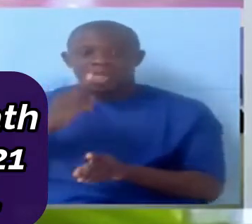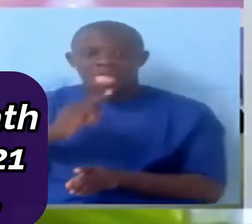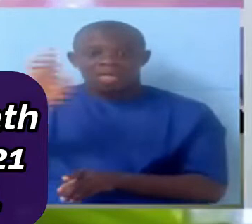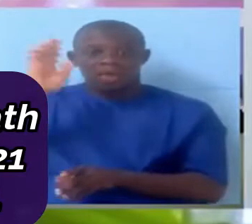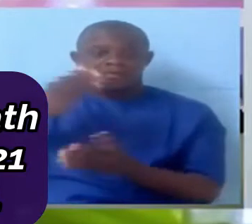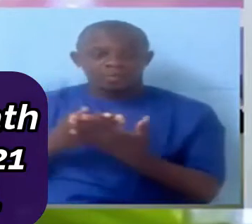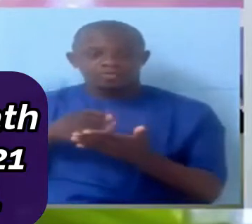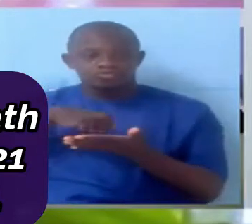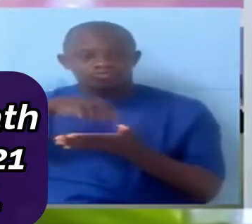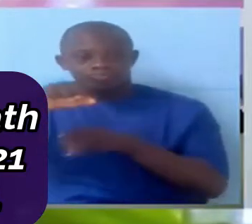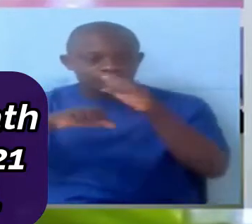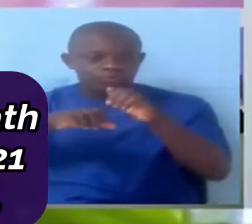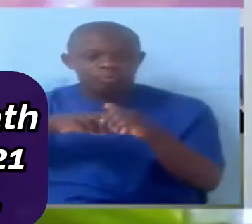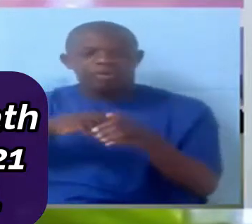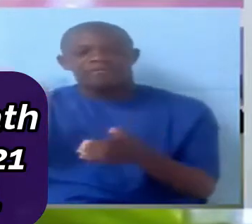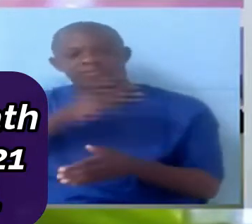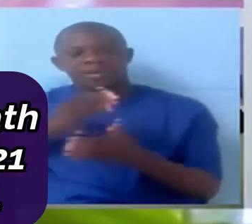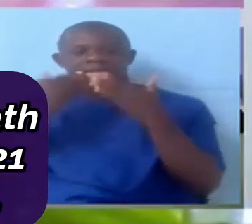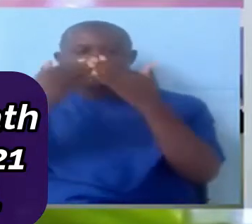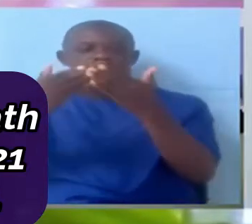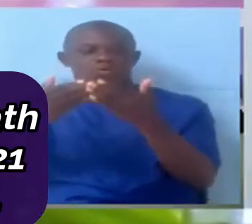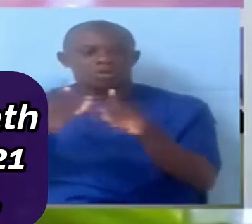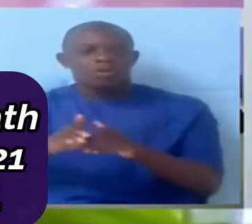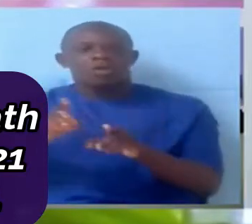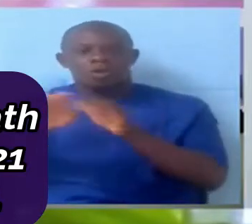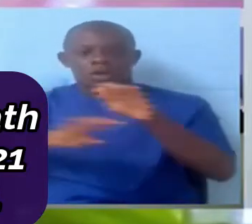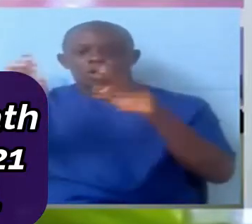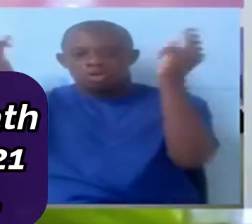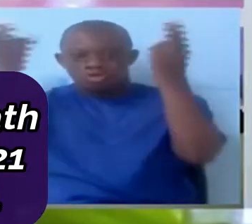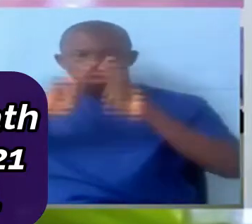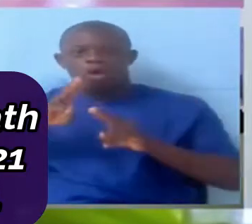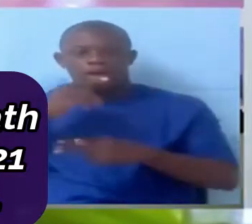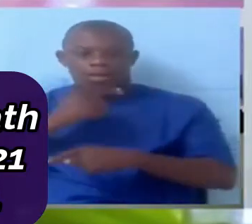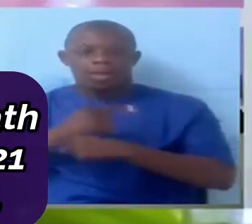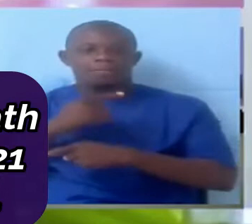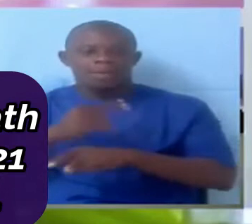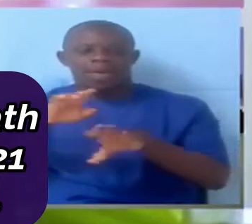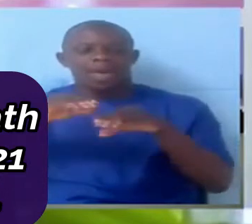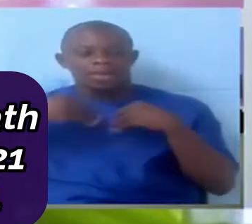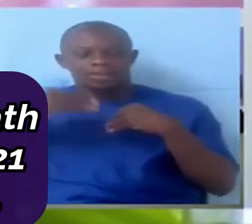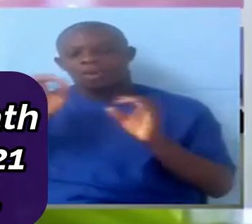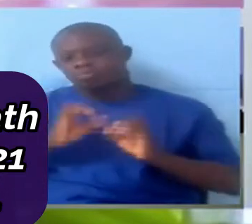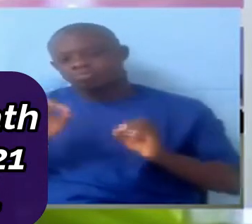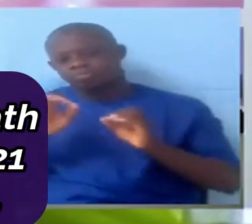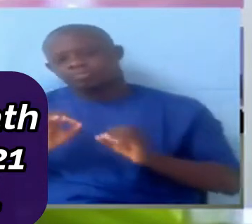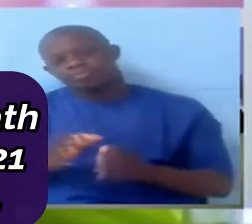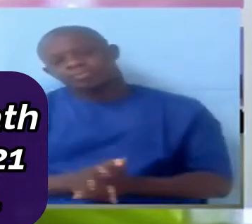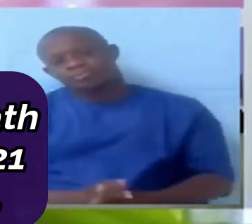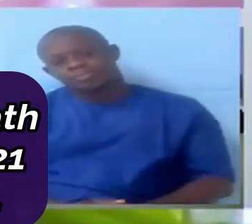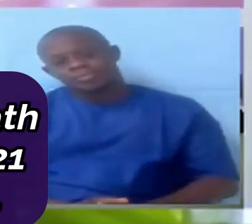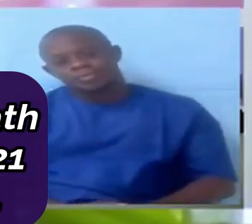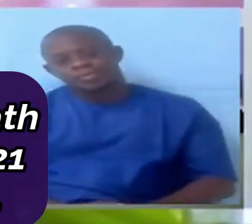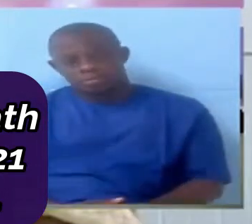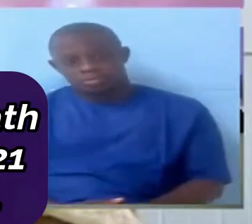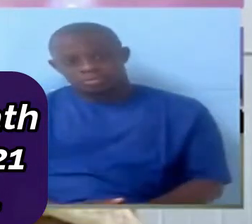sodo. Bare balu kendo nyente kan hakilo tu. Katun ko nyimpatu kendo mialon ko abe warandi lal ay warandi